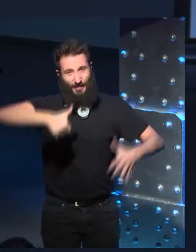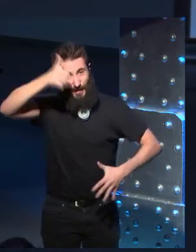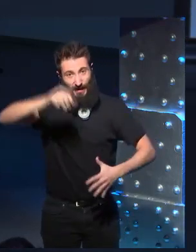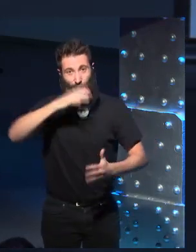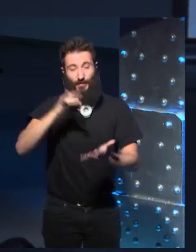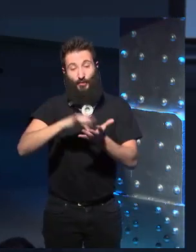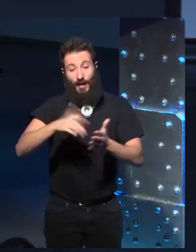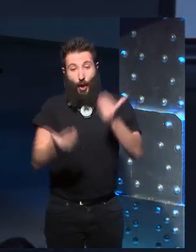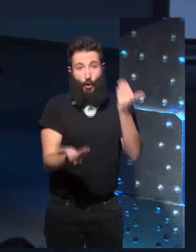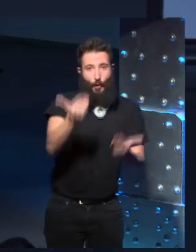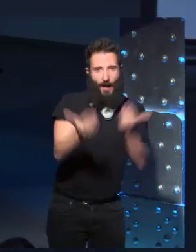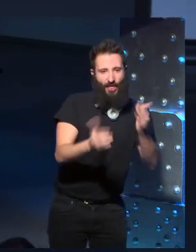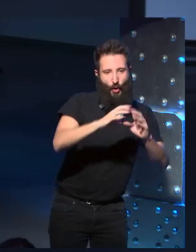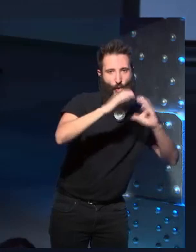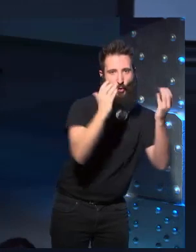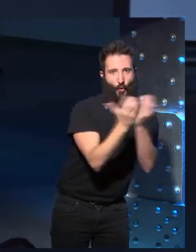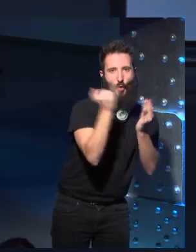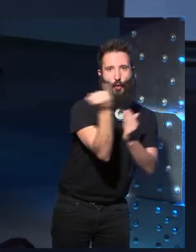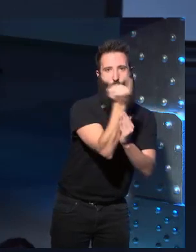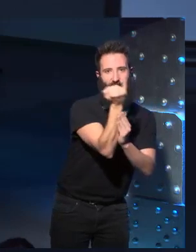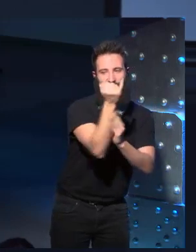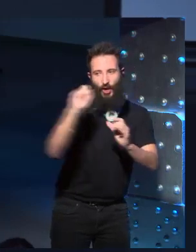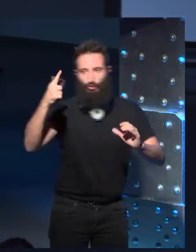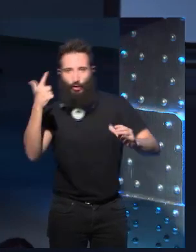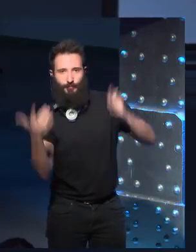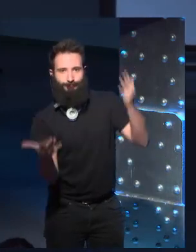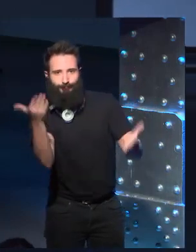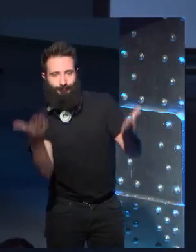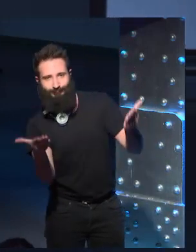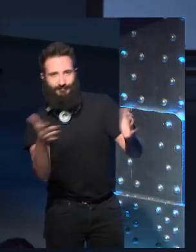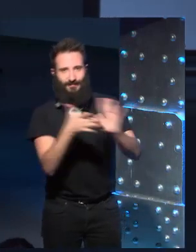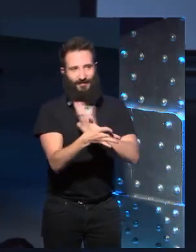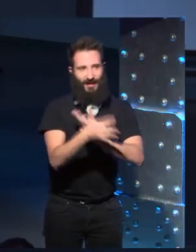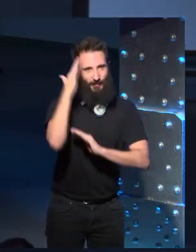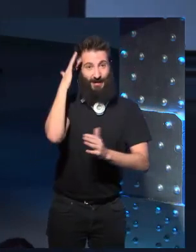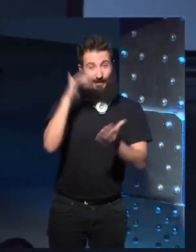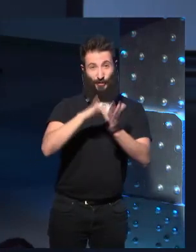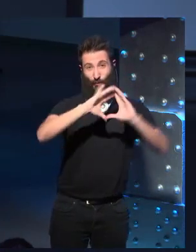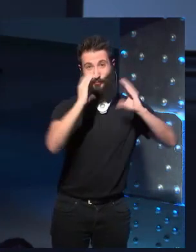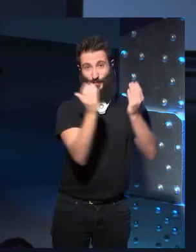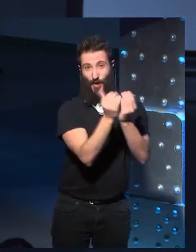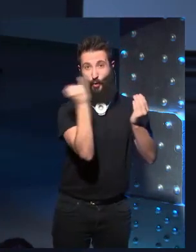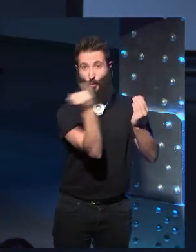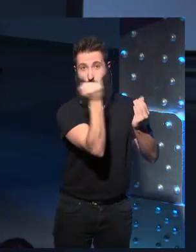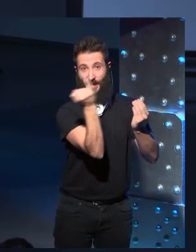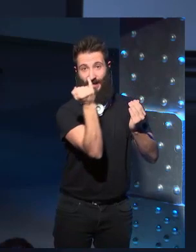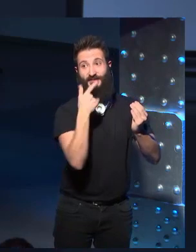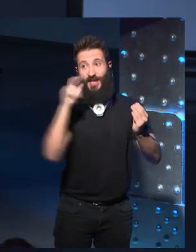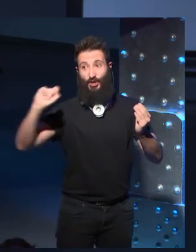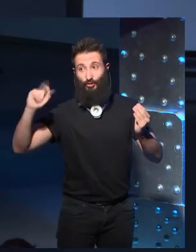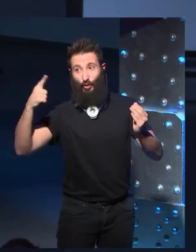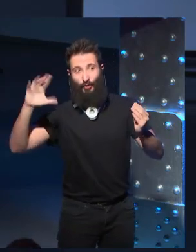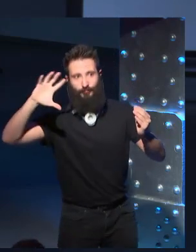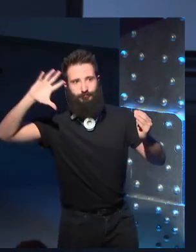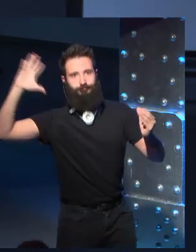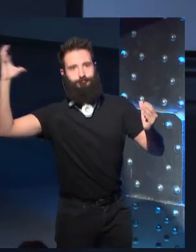Sun, it's not that big. If Jupiter has this size, then the Sun is about something like